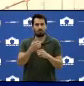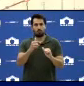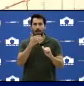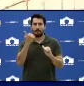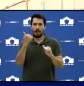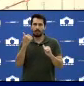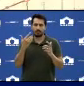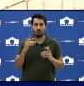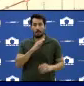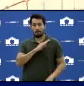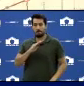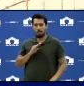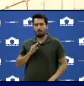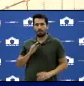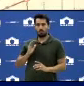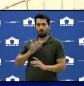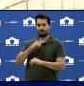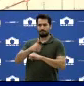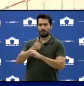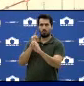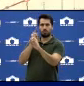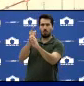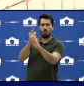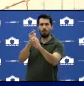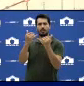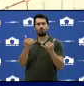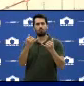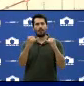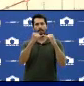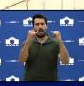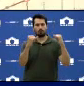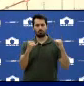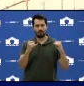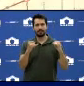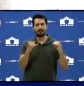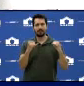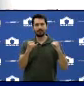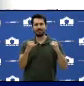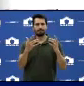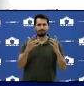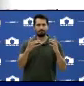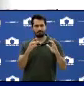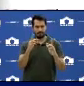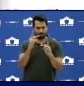possible, the board had the goal of maintaining current boundaries, again, for the sake of consistency.